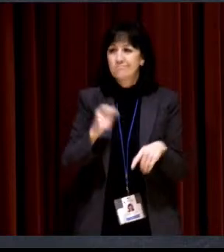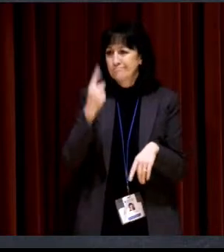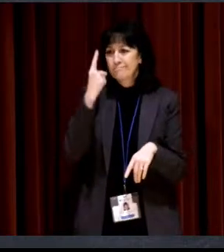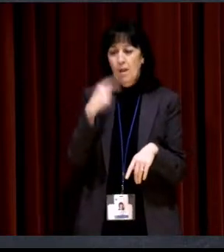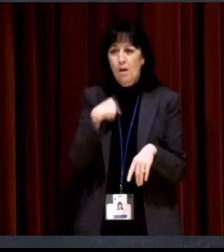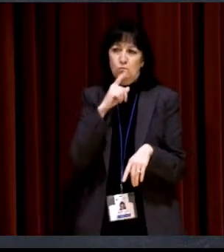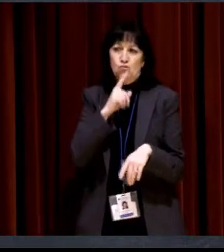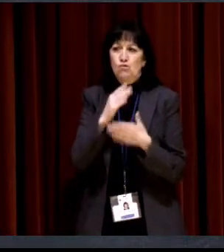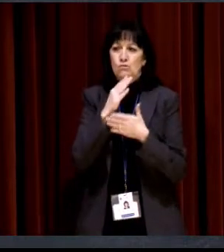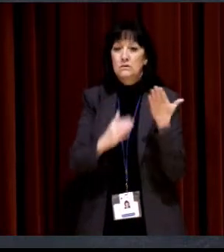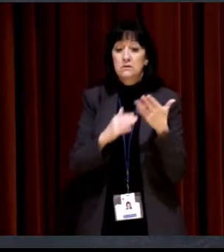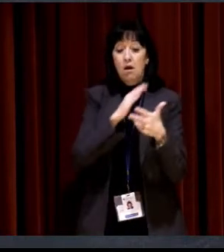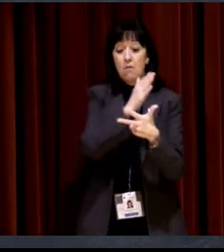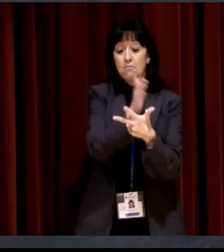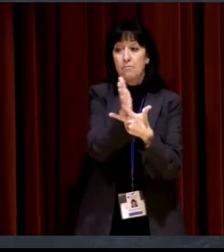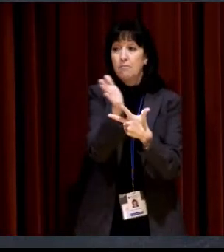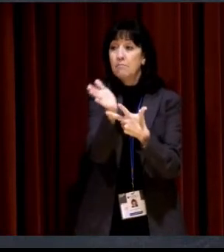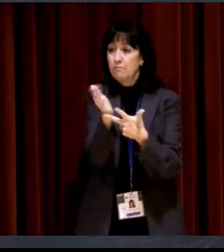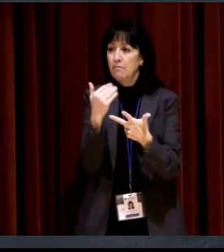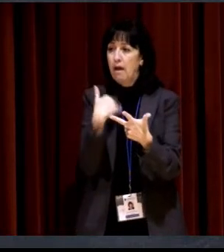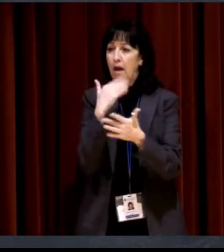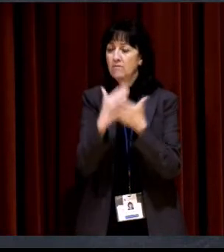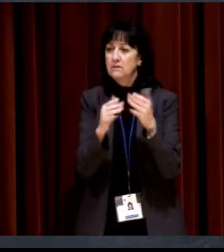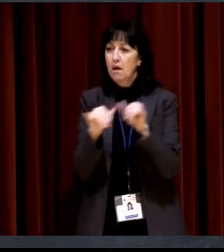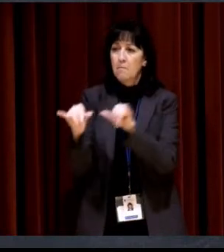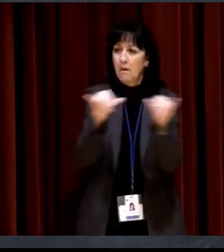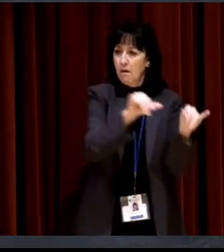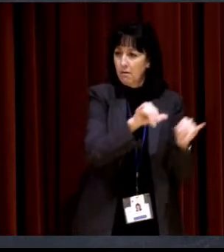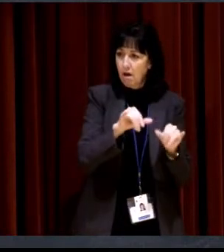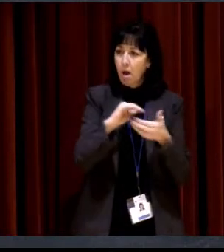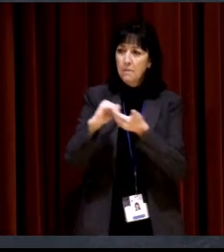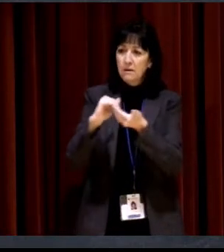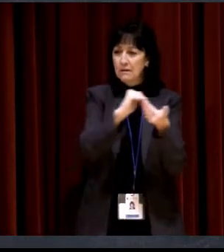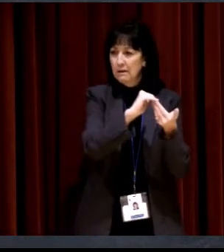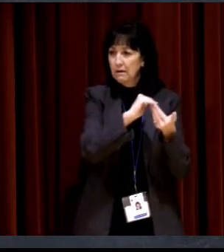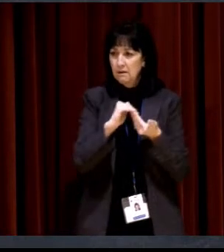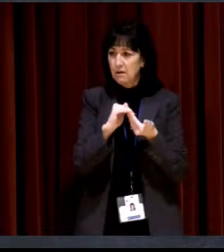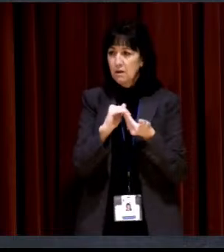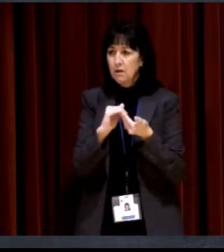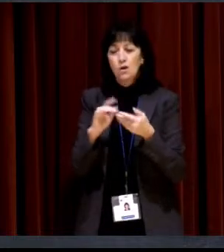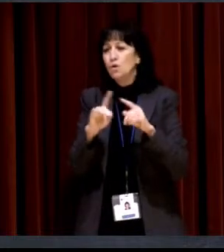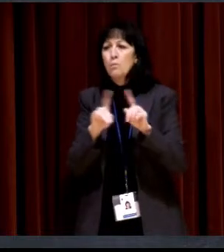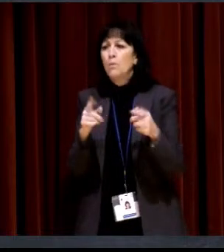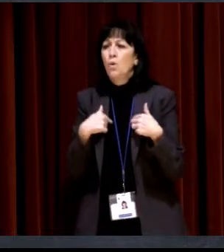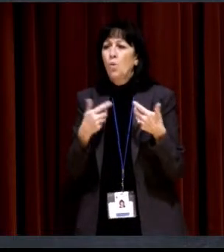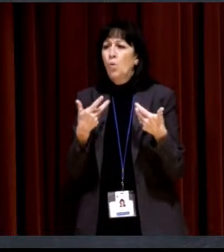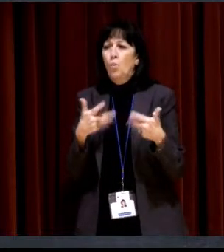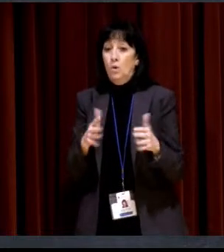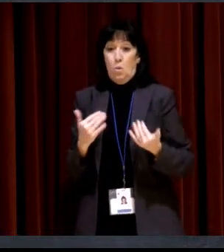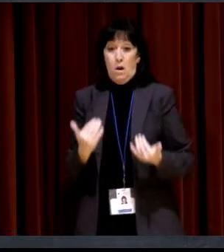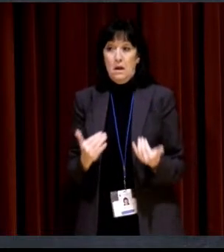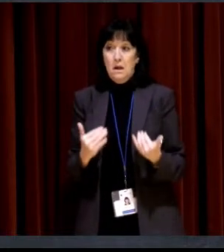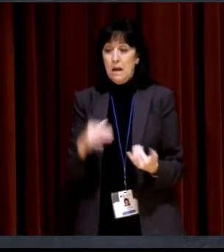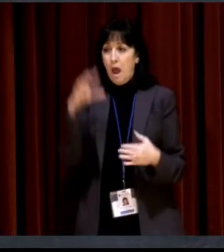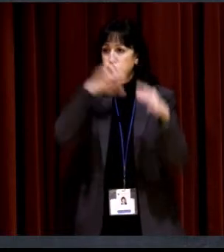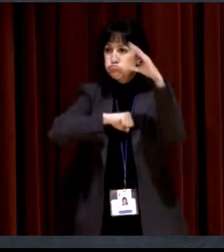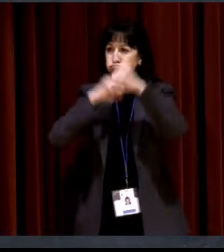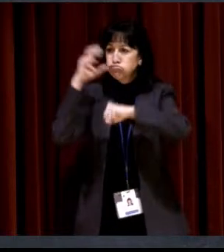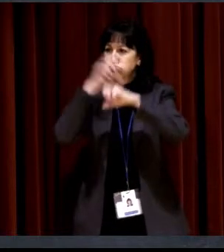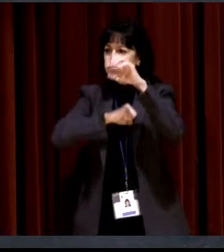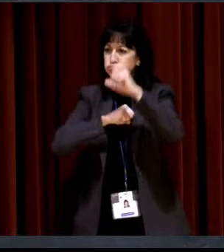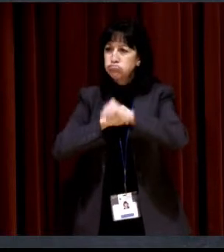If we're trying to have this collaborative, we want to have some of those things in common. But we also don't want to go in prejudging those things, right? And so I think